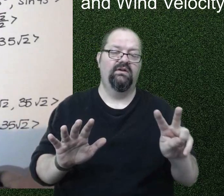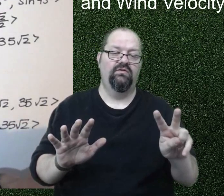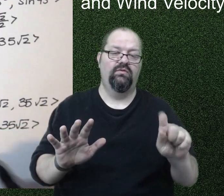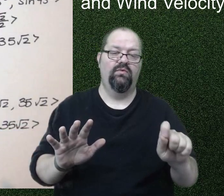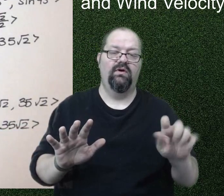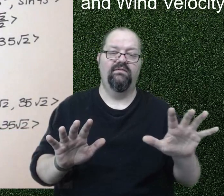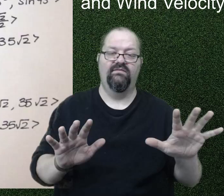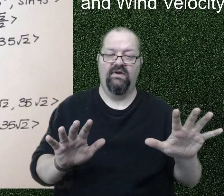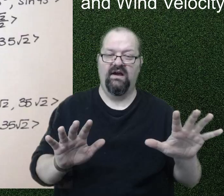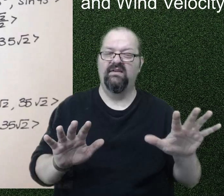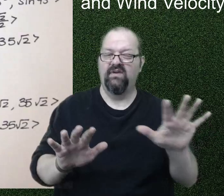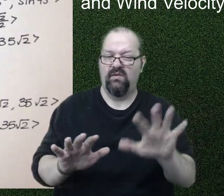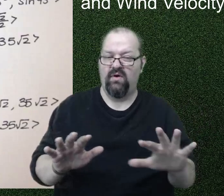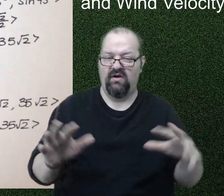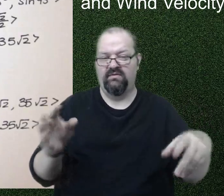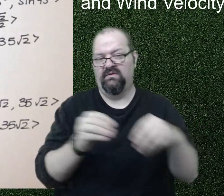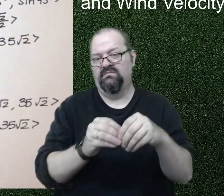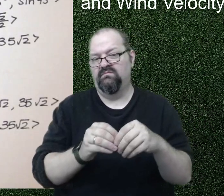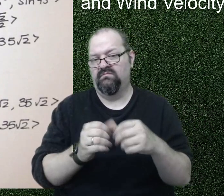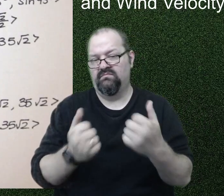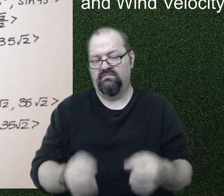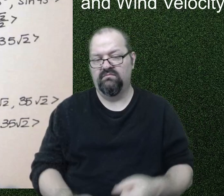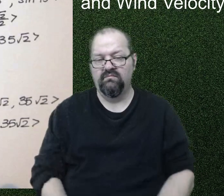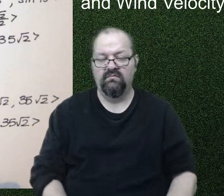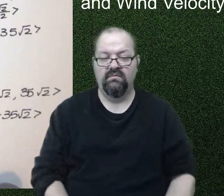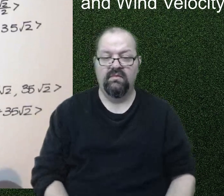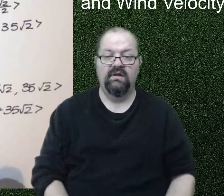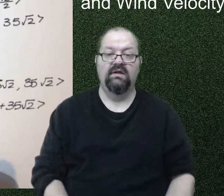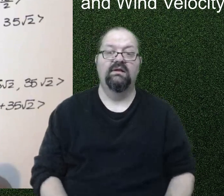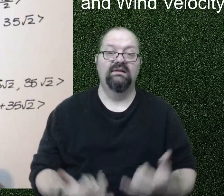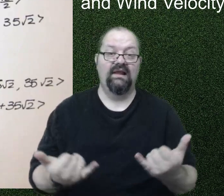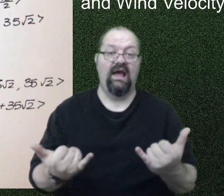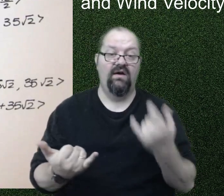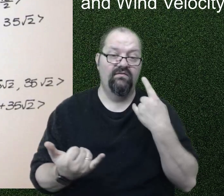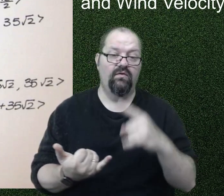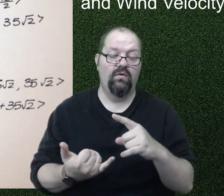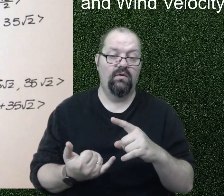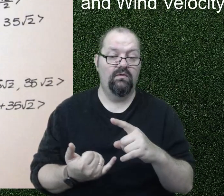482.5 approximately. I asked for the resultant speed.